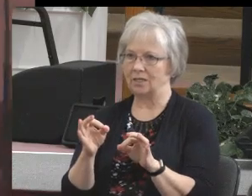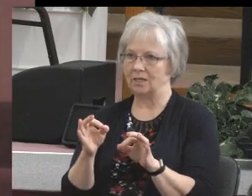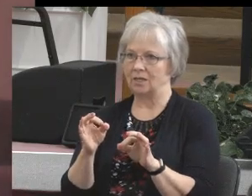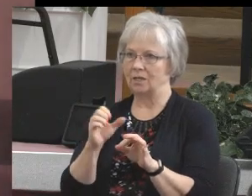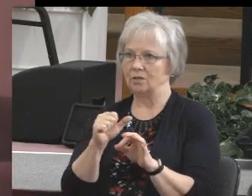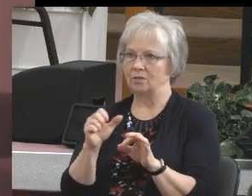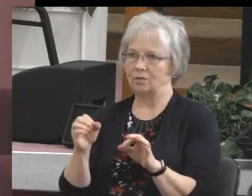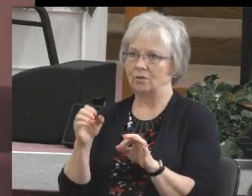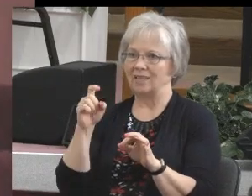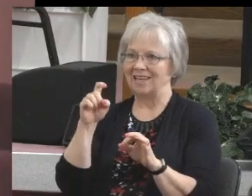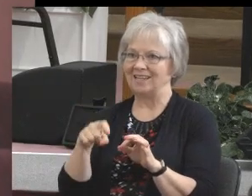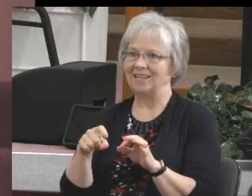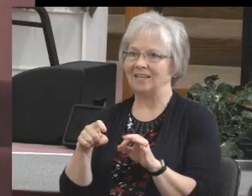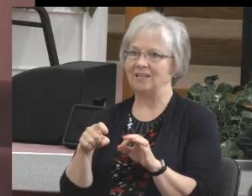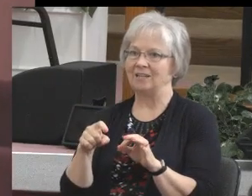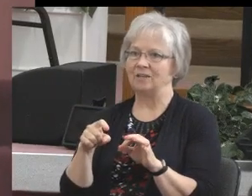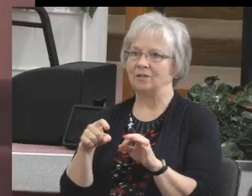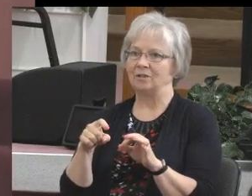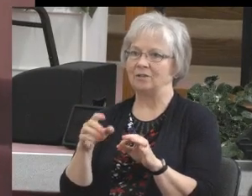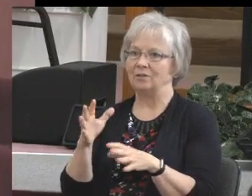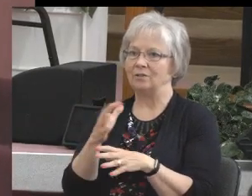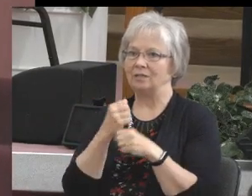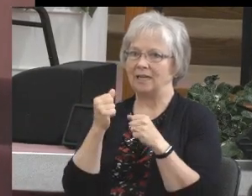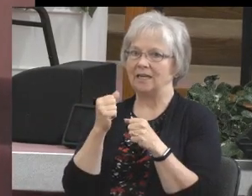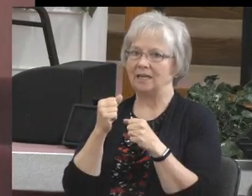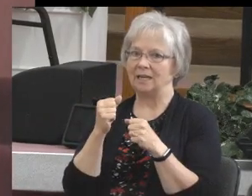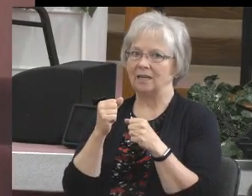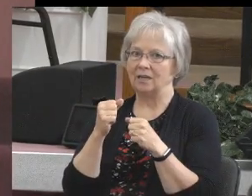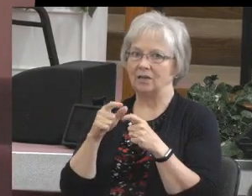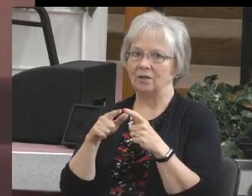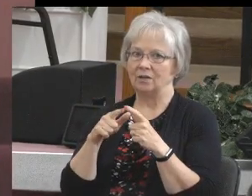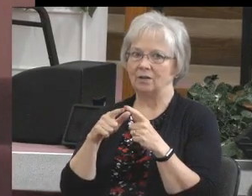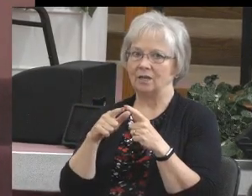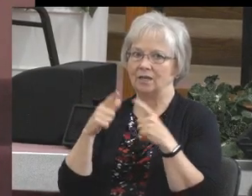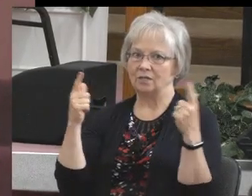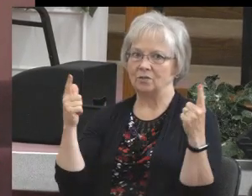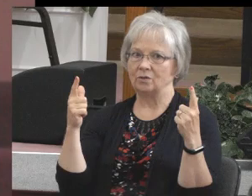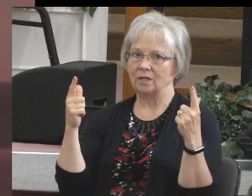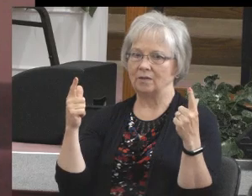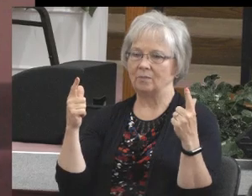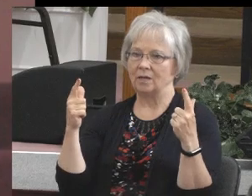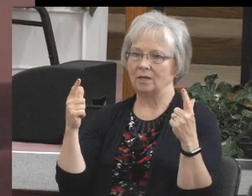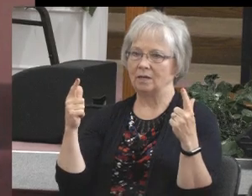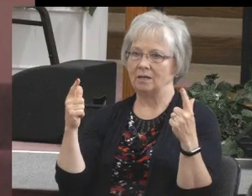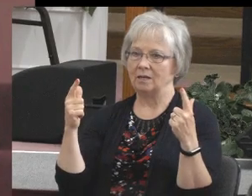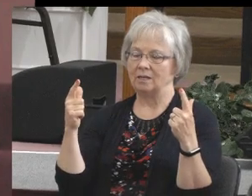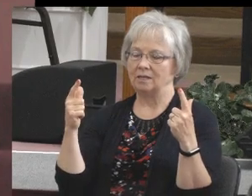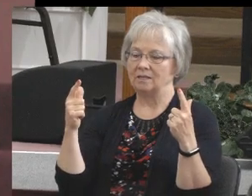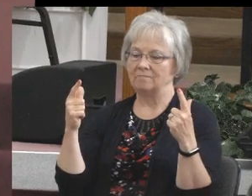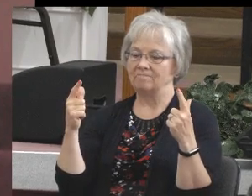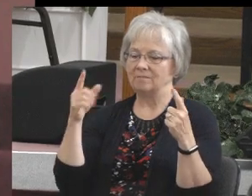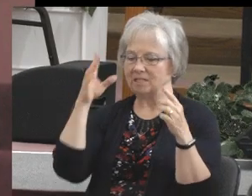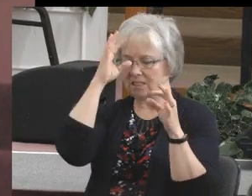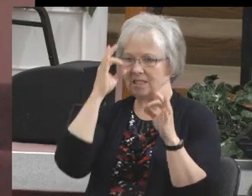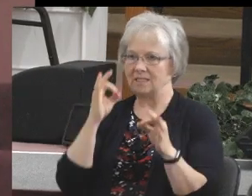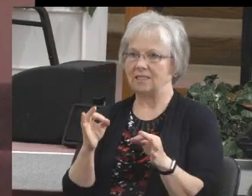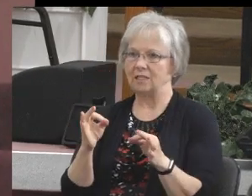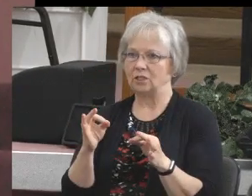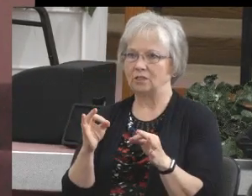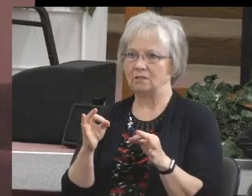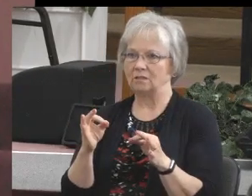have to take extreme measures to try and stop and get what they want. They're like spoiled